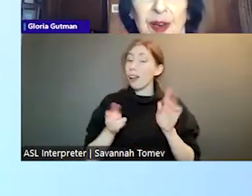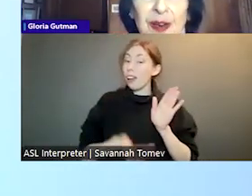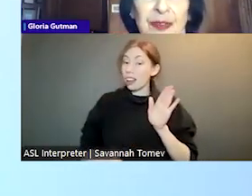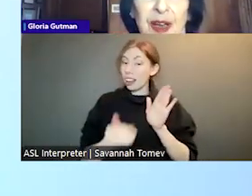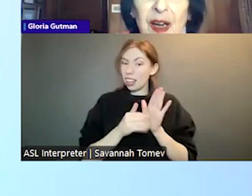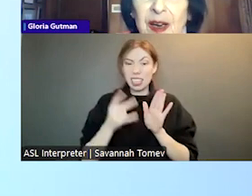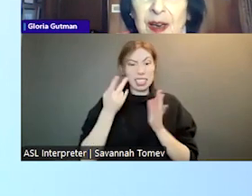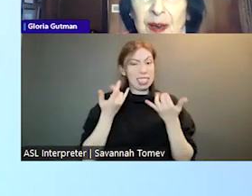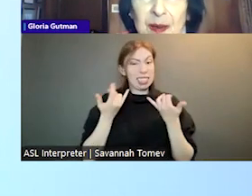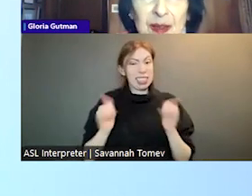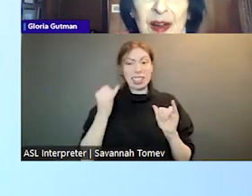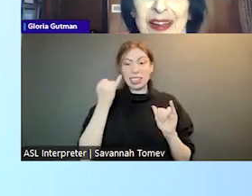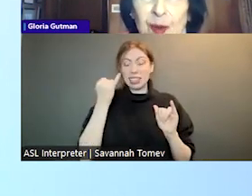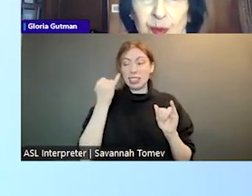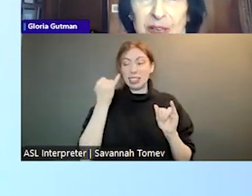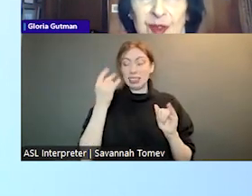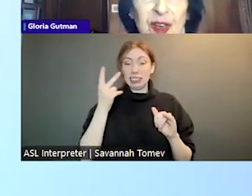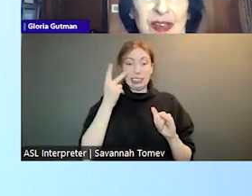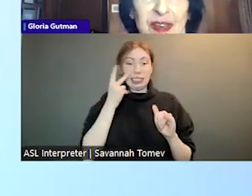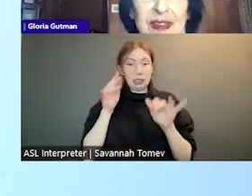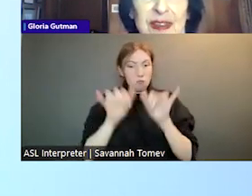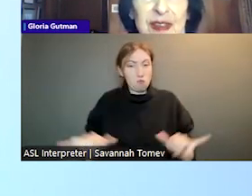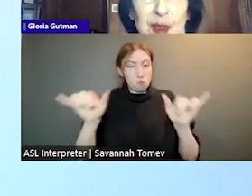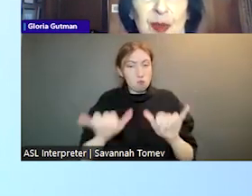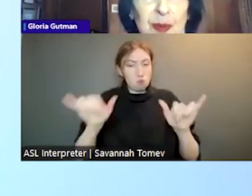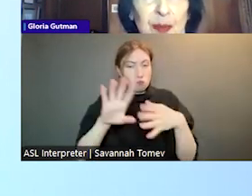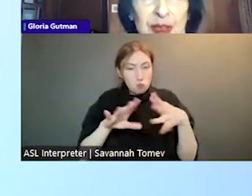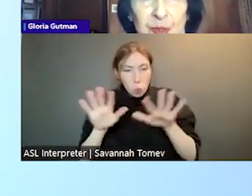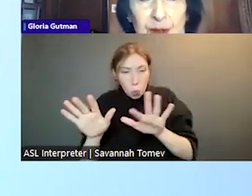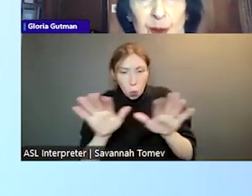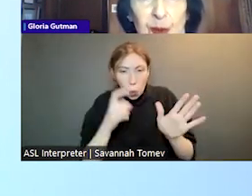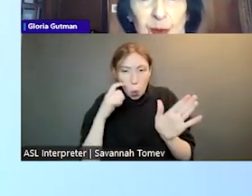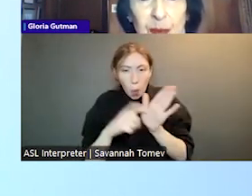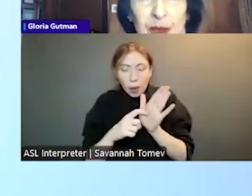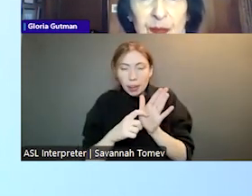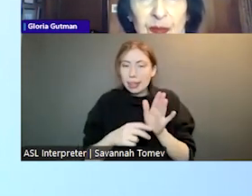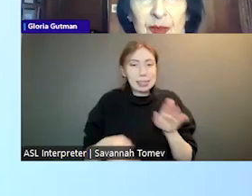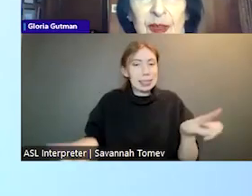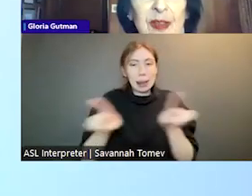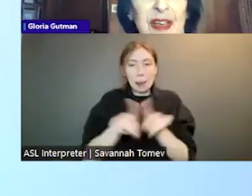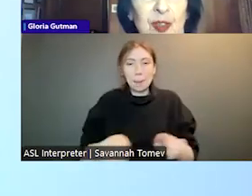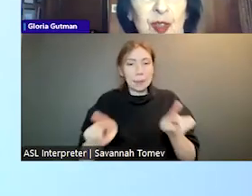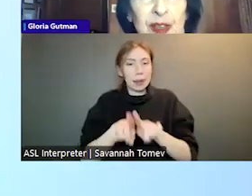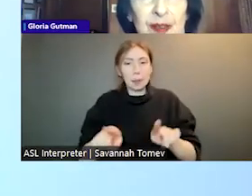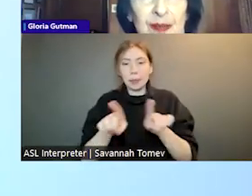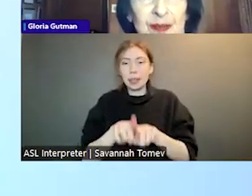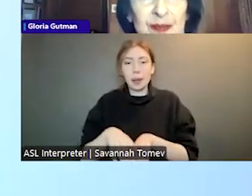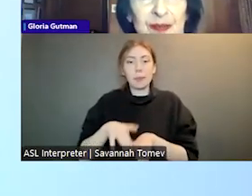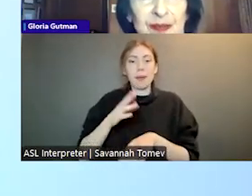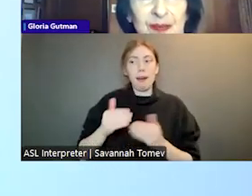pattern of higher rates in lesbian and bisexual women. Next